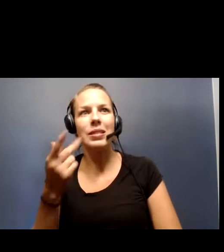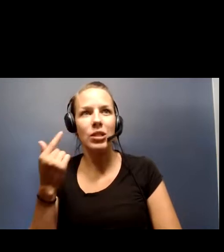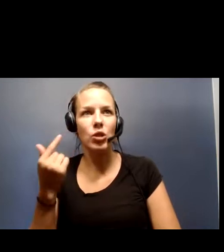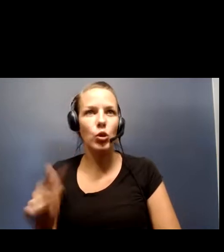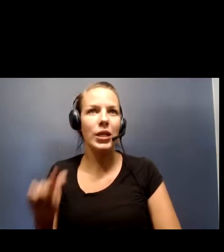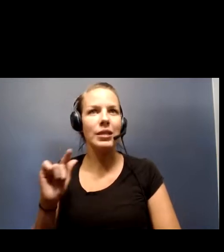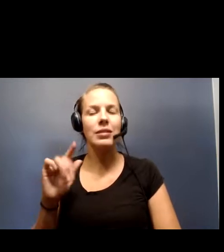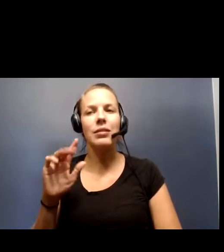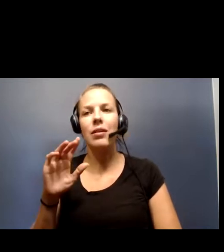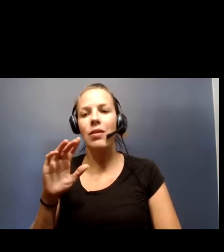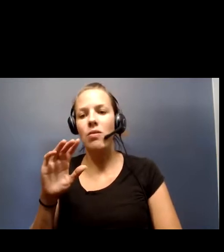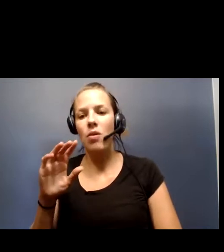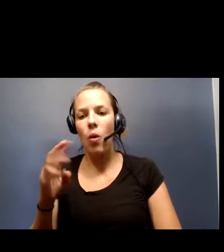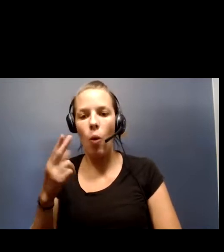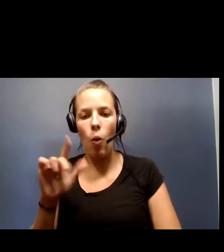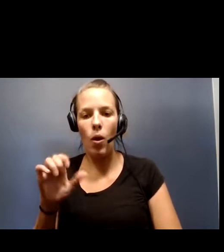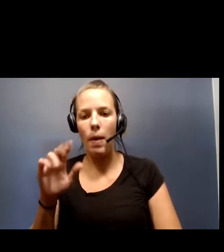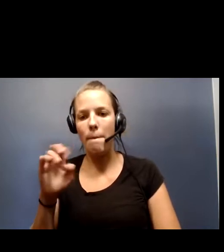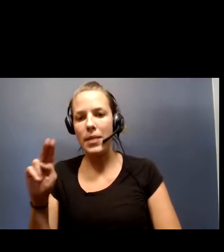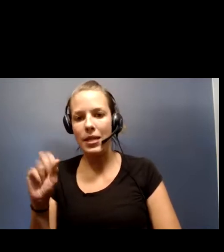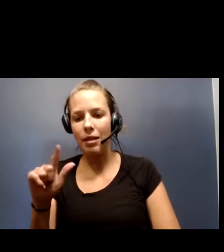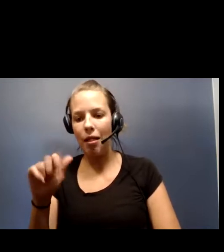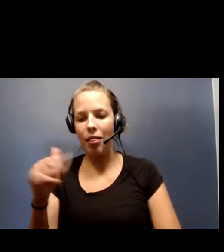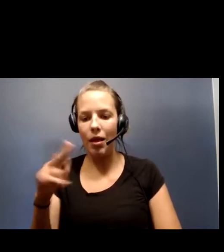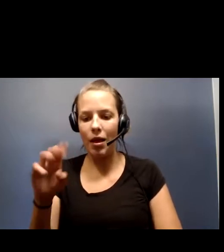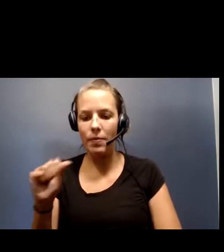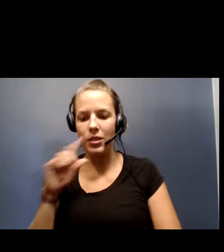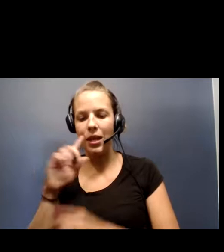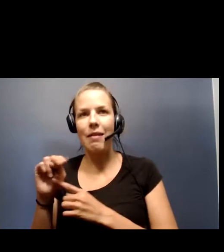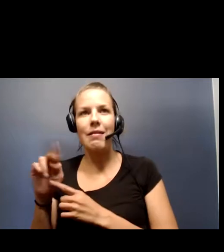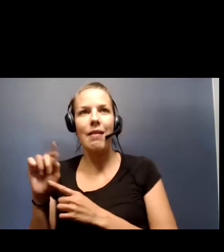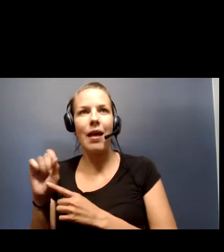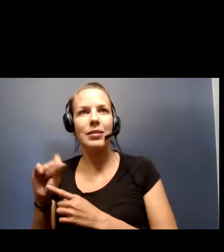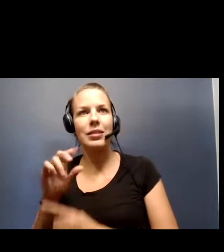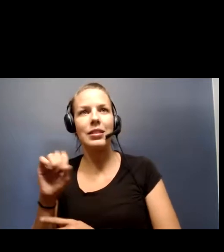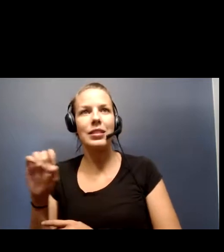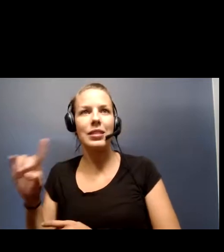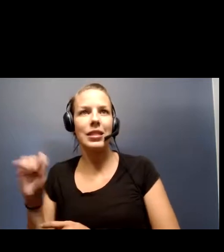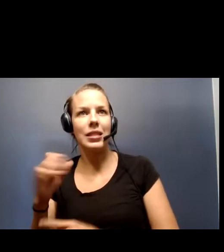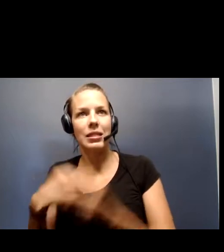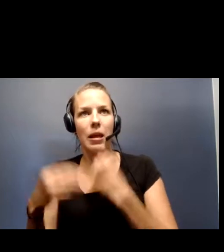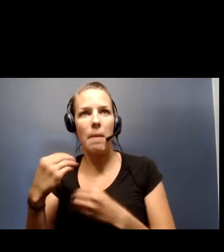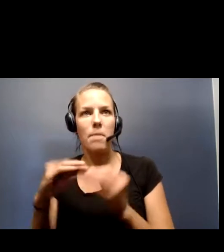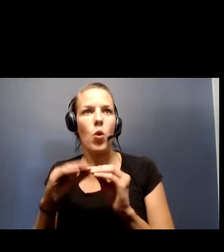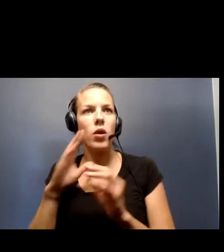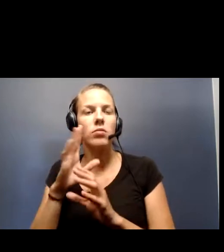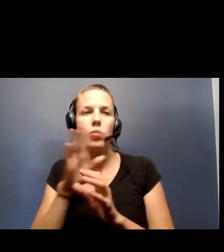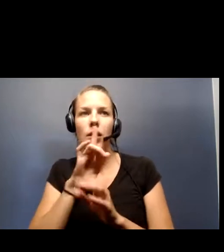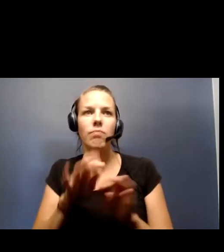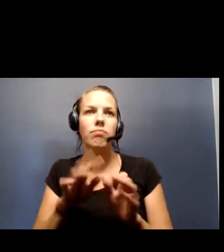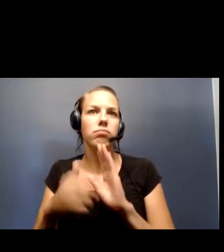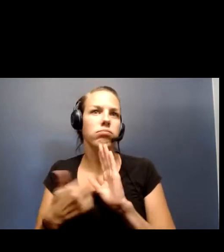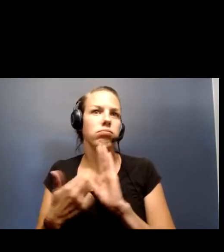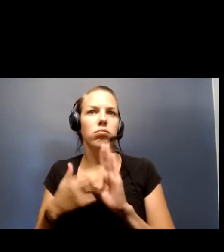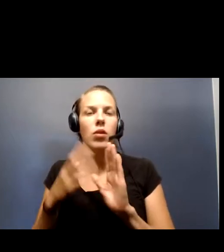whole grains, beans, legumes, nuts, and seeds into our diet really play a major role in our health. And we often